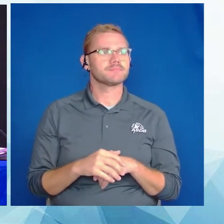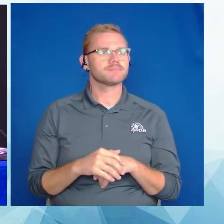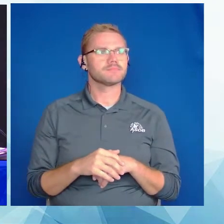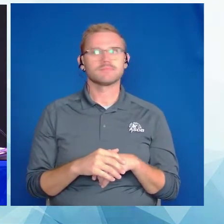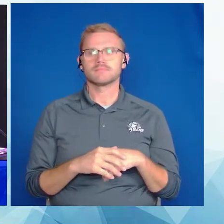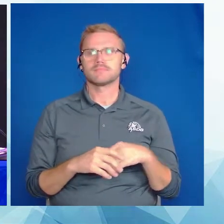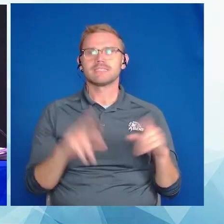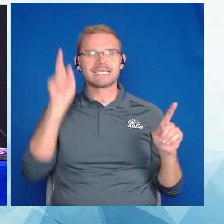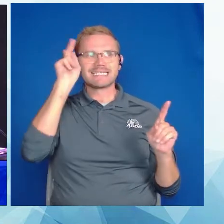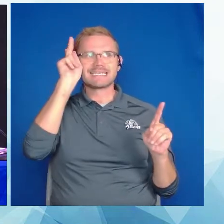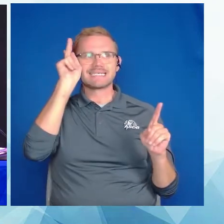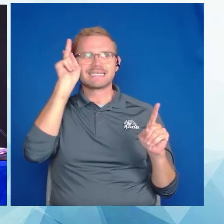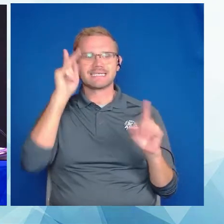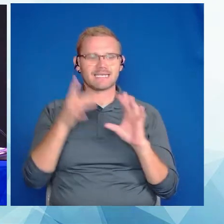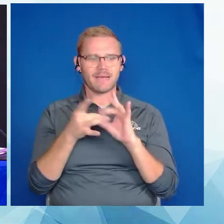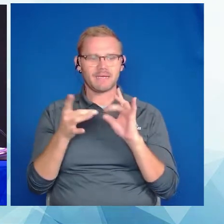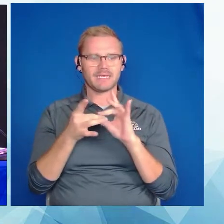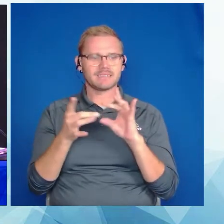have.